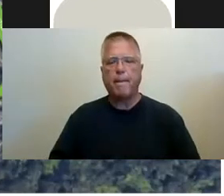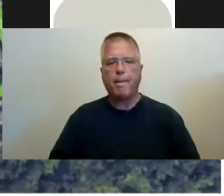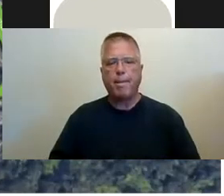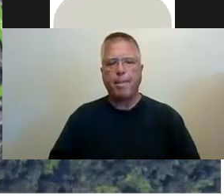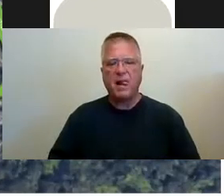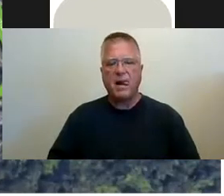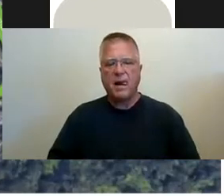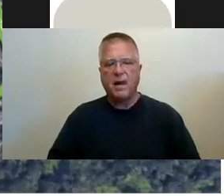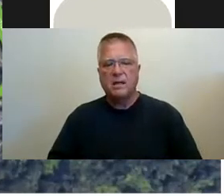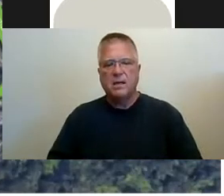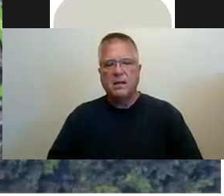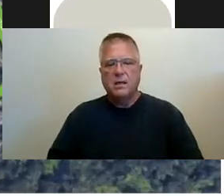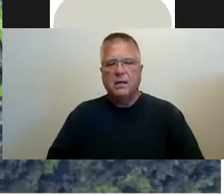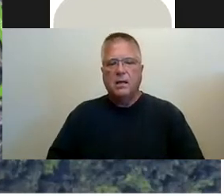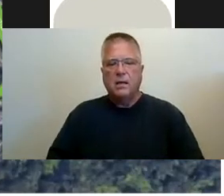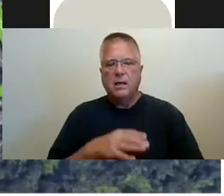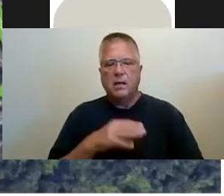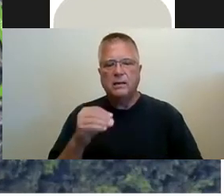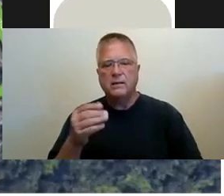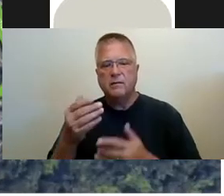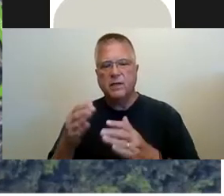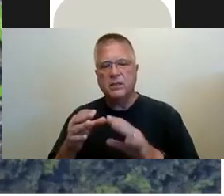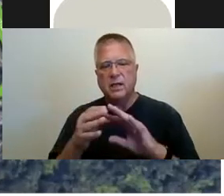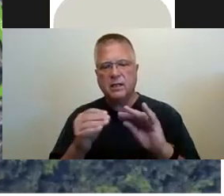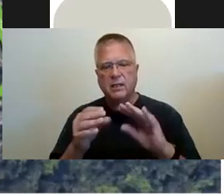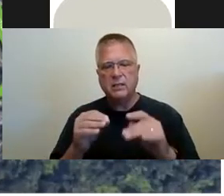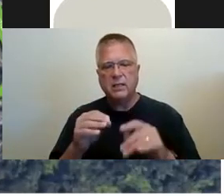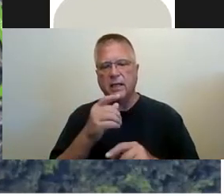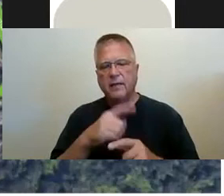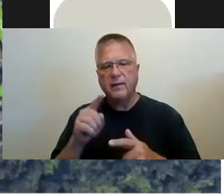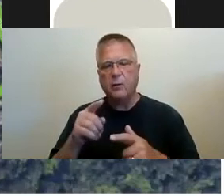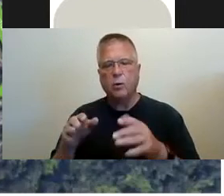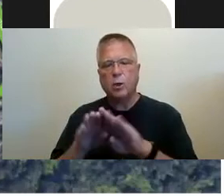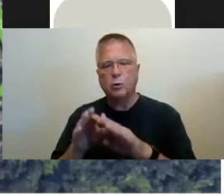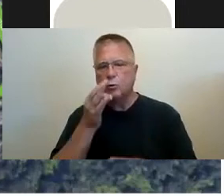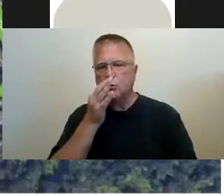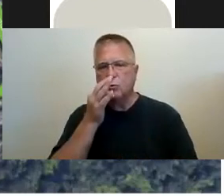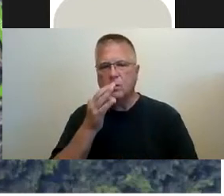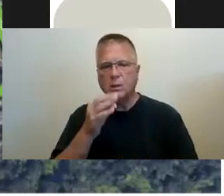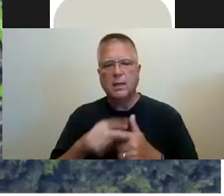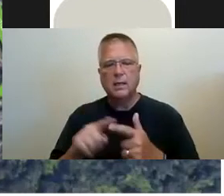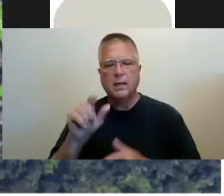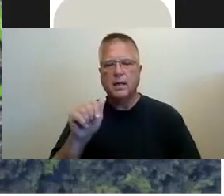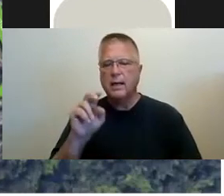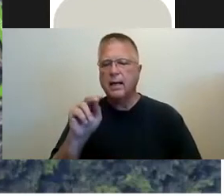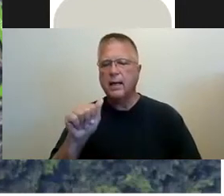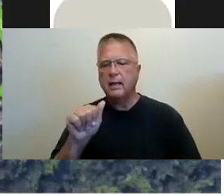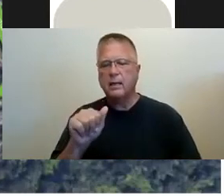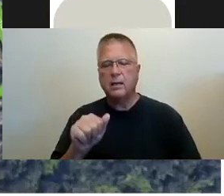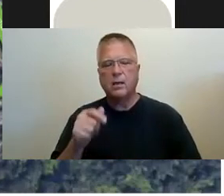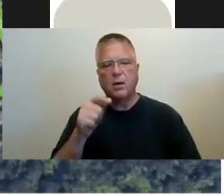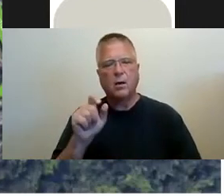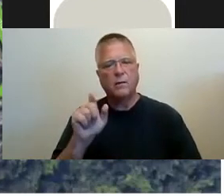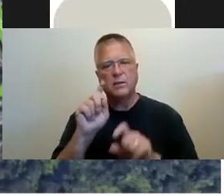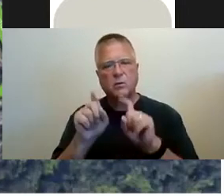and then I'm gonna call Sue and then Orina. Anna. Some of these questions have actually been